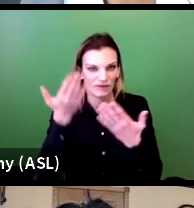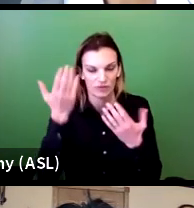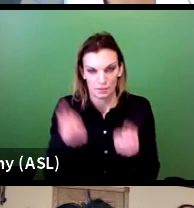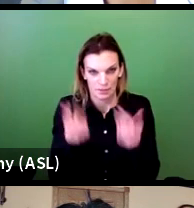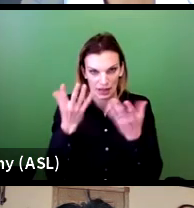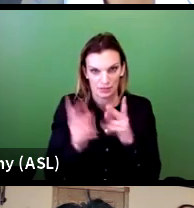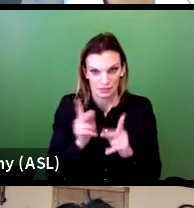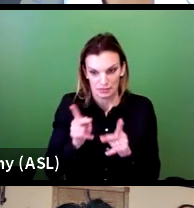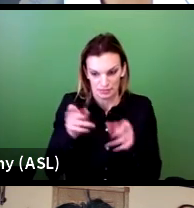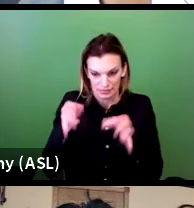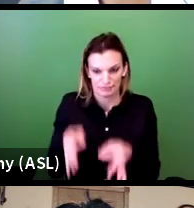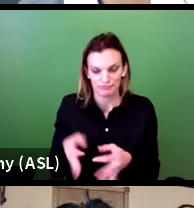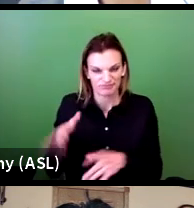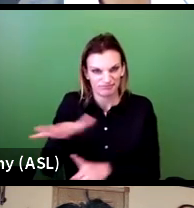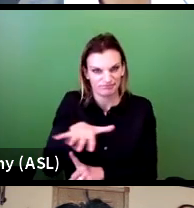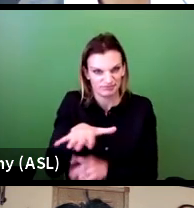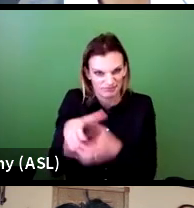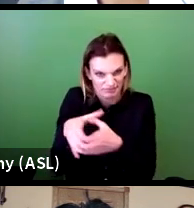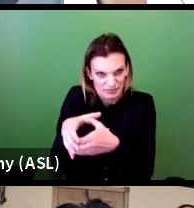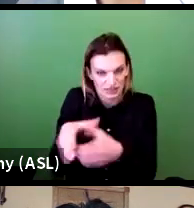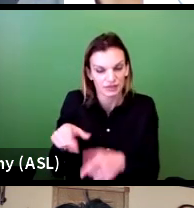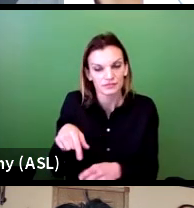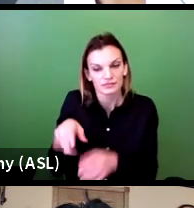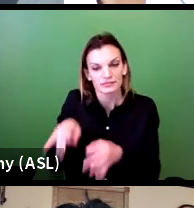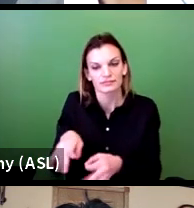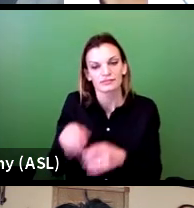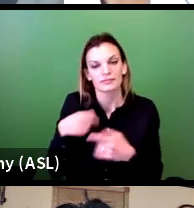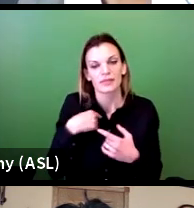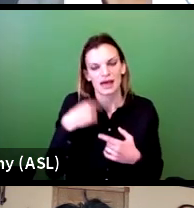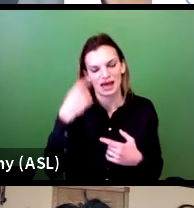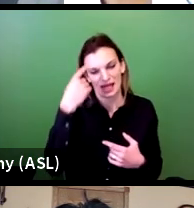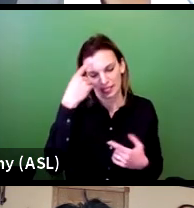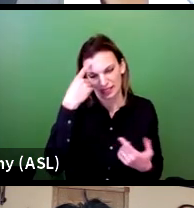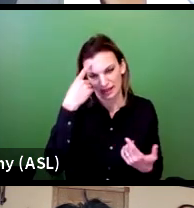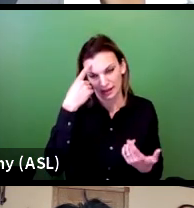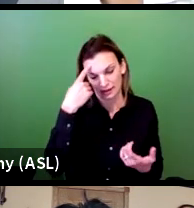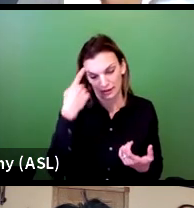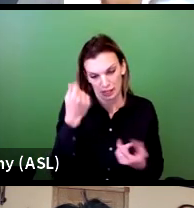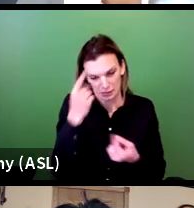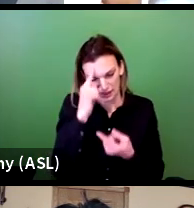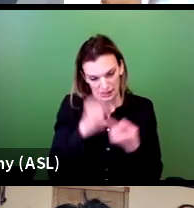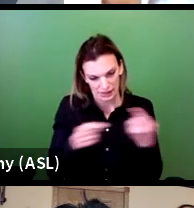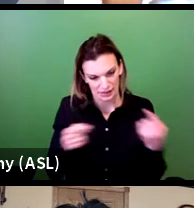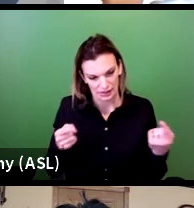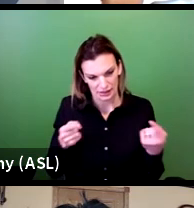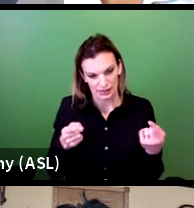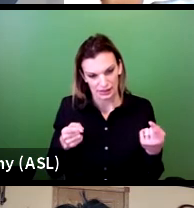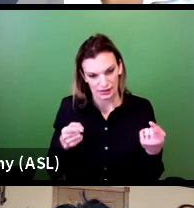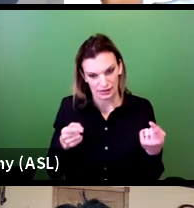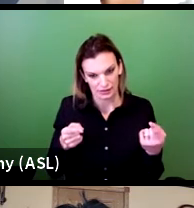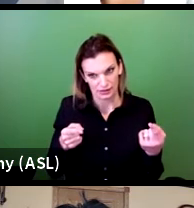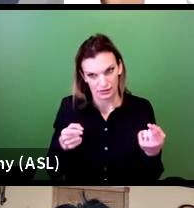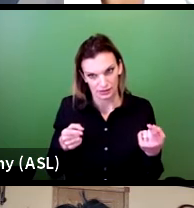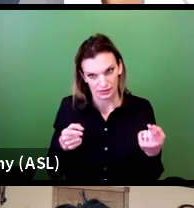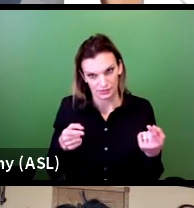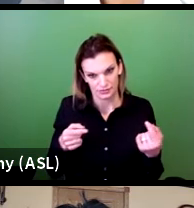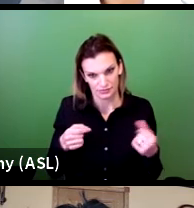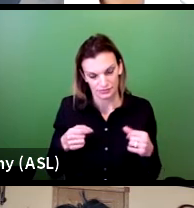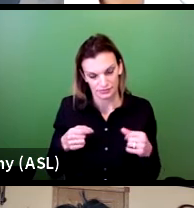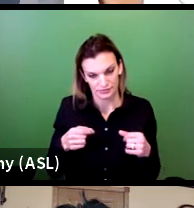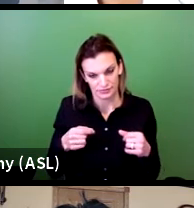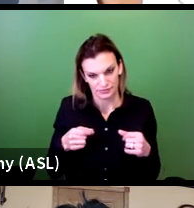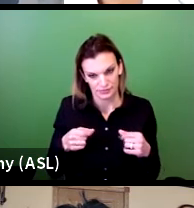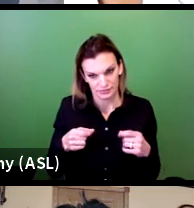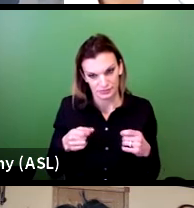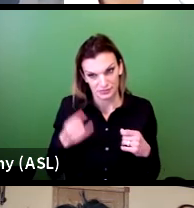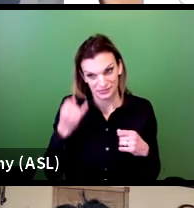subcommittee decides. I think it would kind of defeat the purpose of the subcommittee if